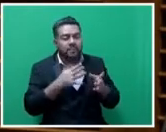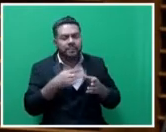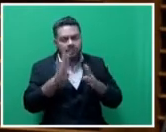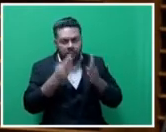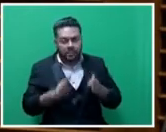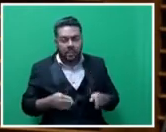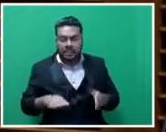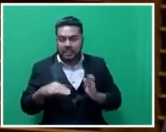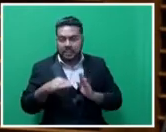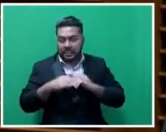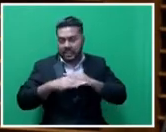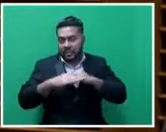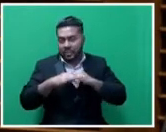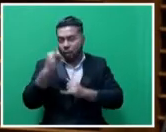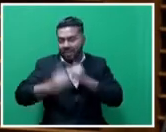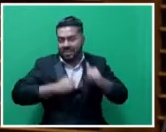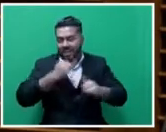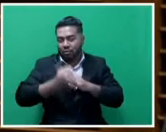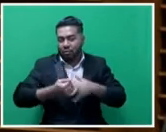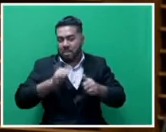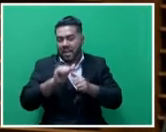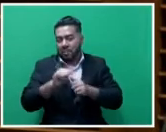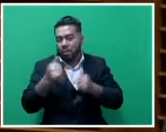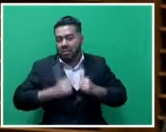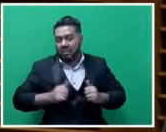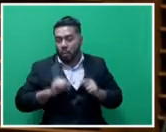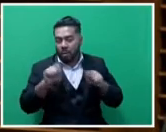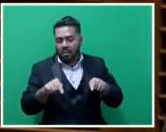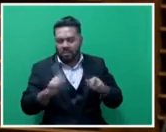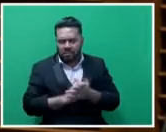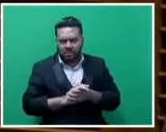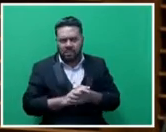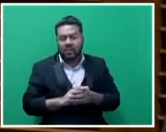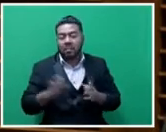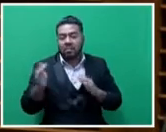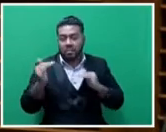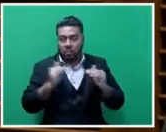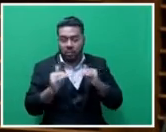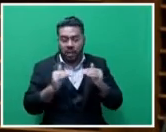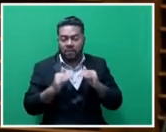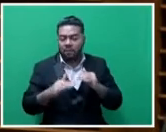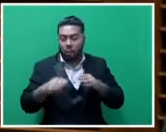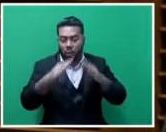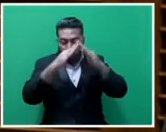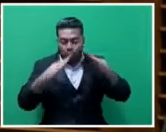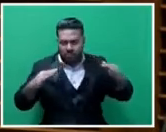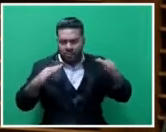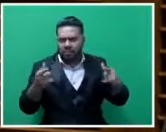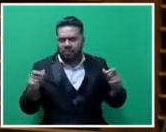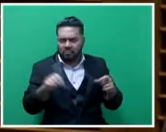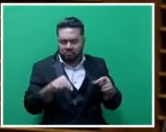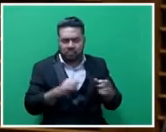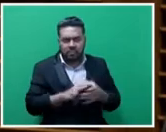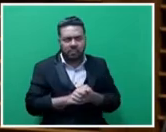to current international best practices. In this regard, the standards for roof sarking foils,